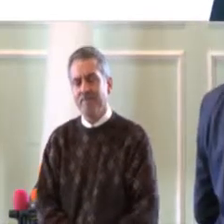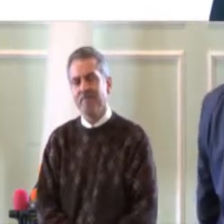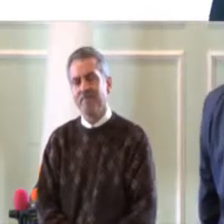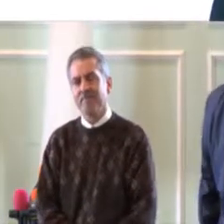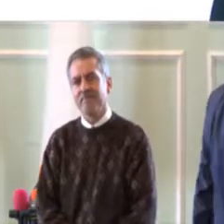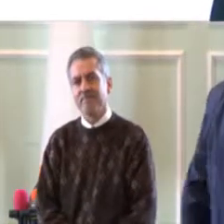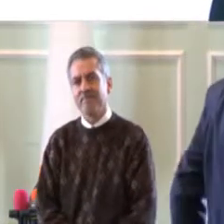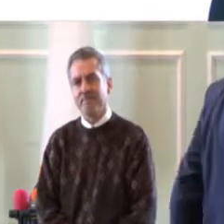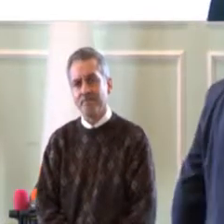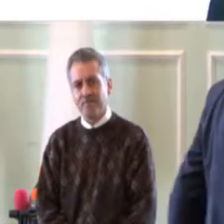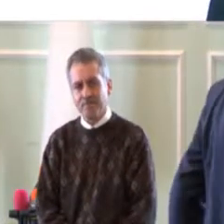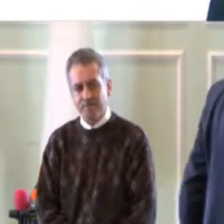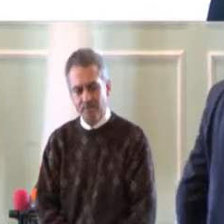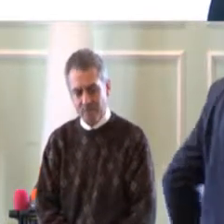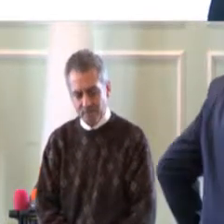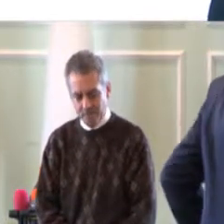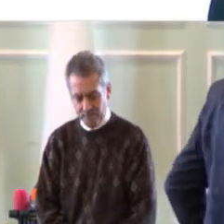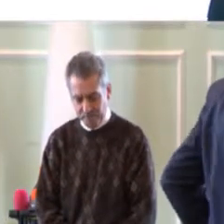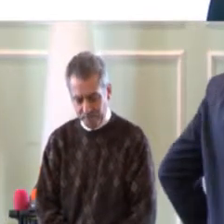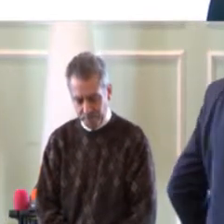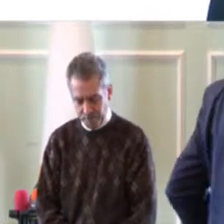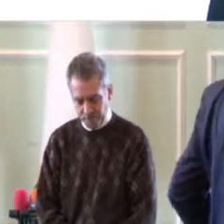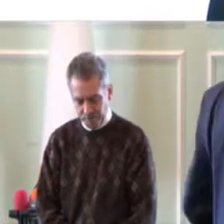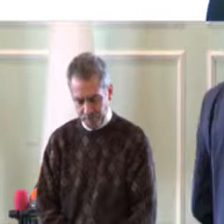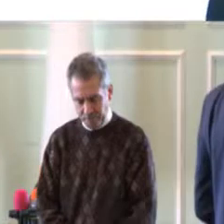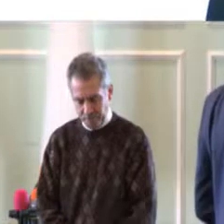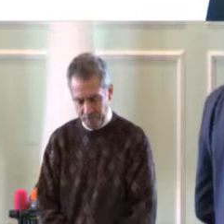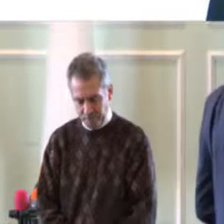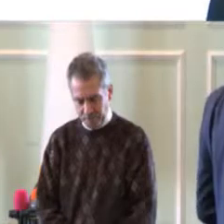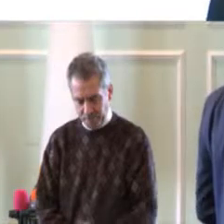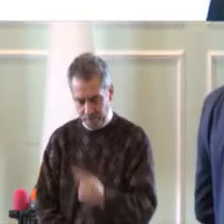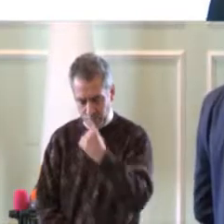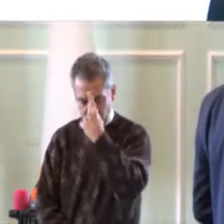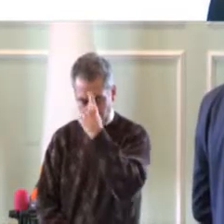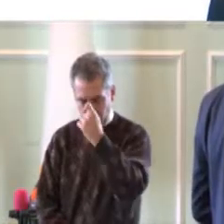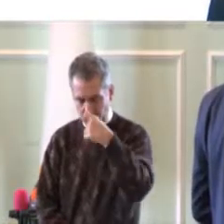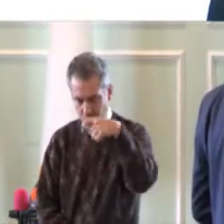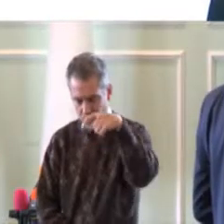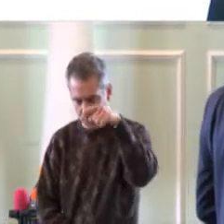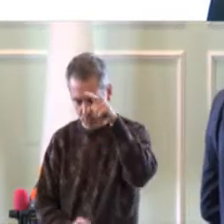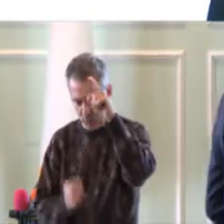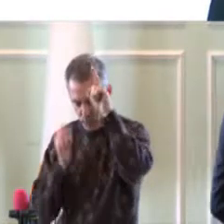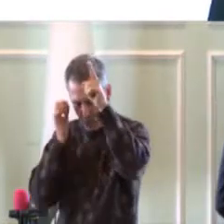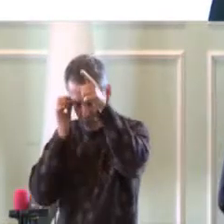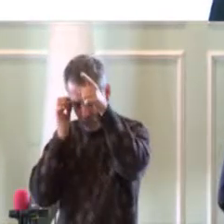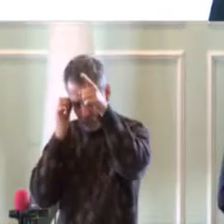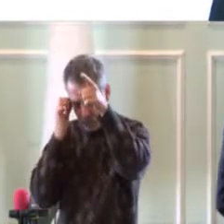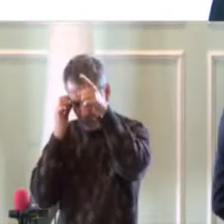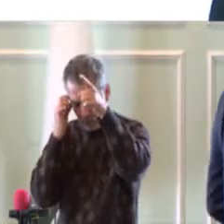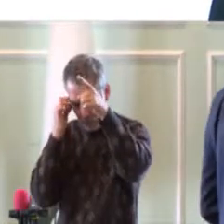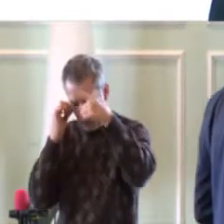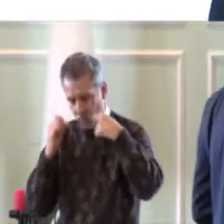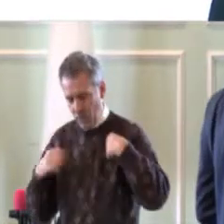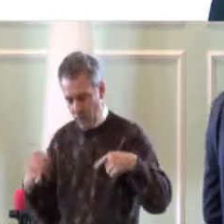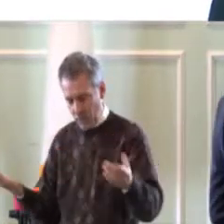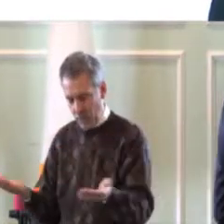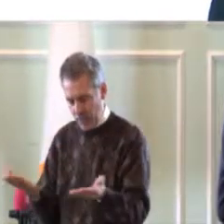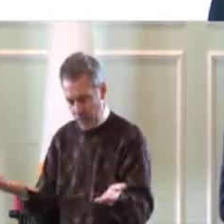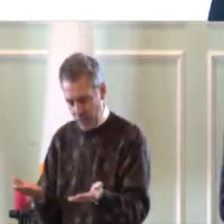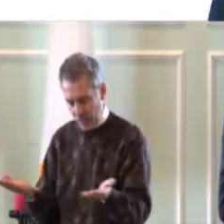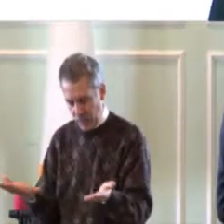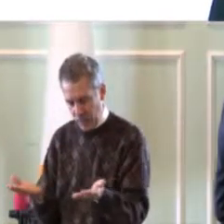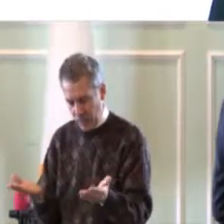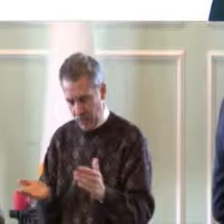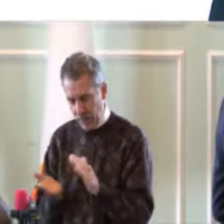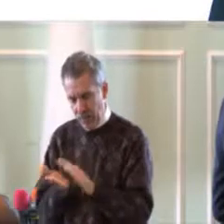Oh, gracious Heavenly Father, we come to you with thanksgiving there, Lord. Because of you, dear Lord, we're here today, and we thank you and we praise you.